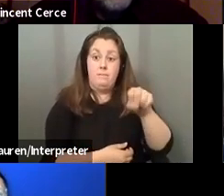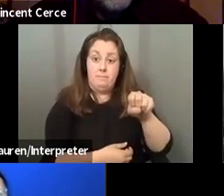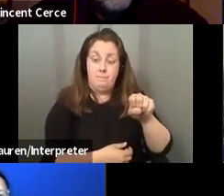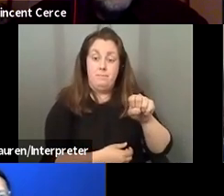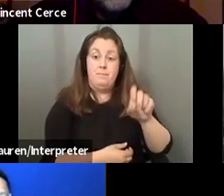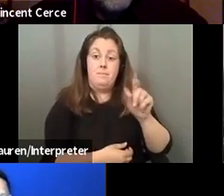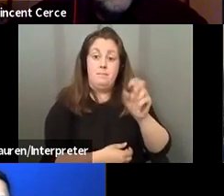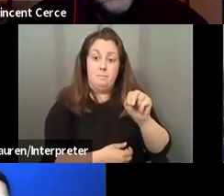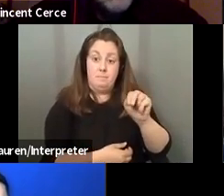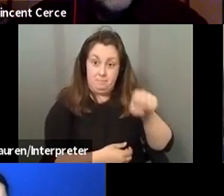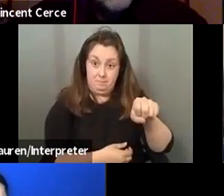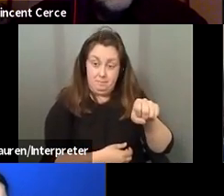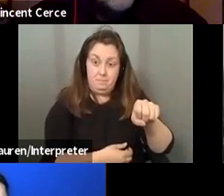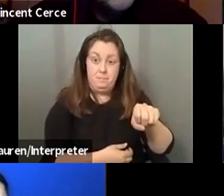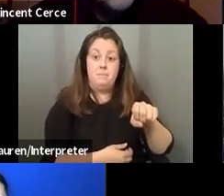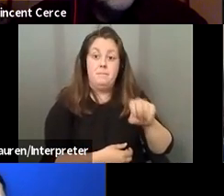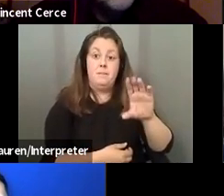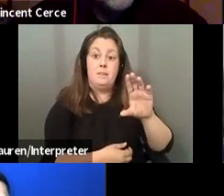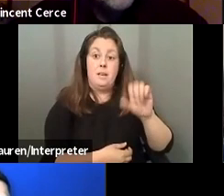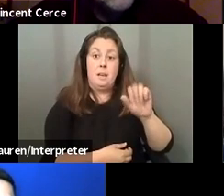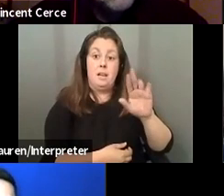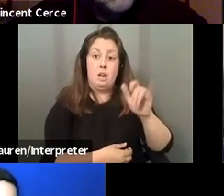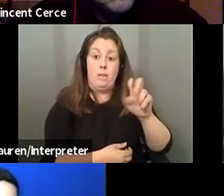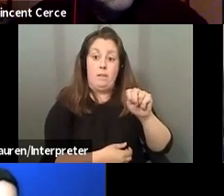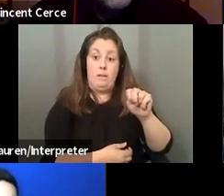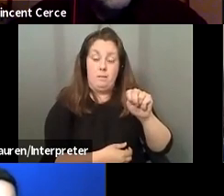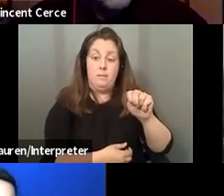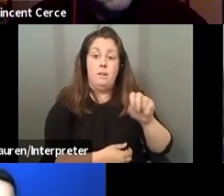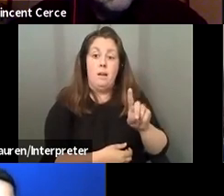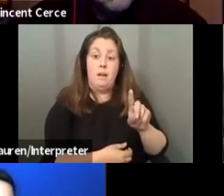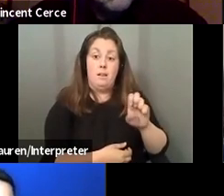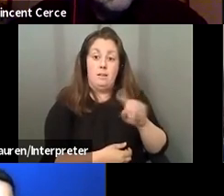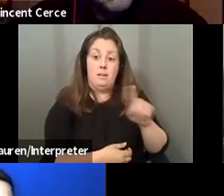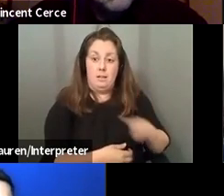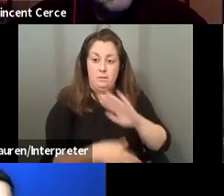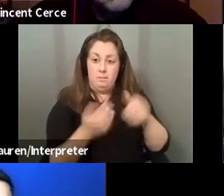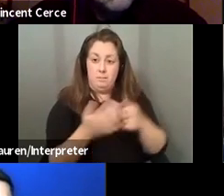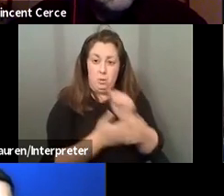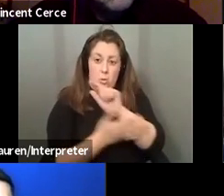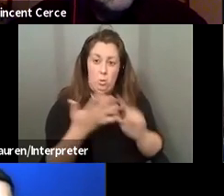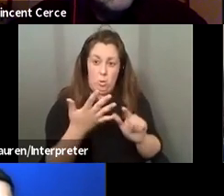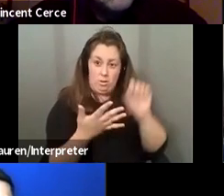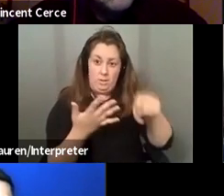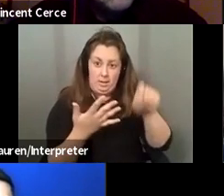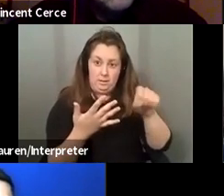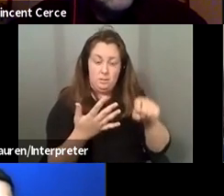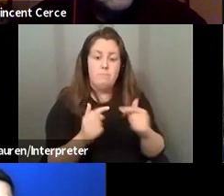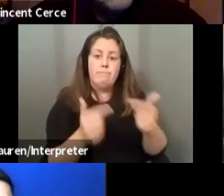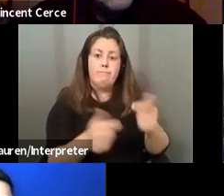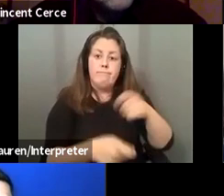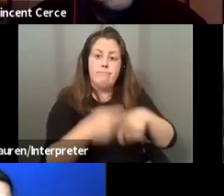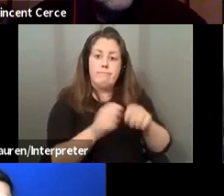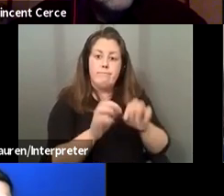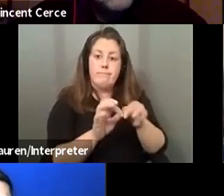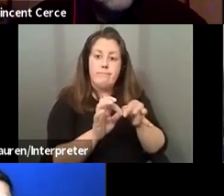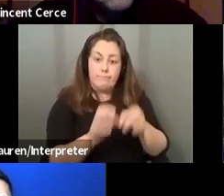Dan Sheedy. Yes. Carolyn Gallagher. Yes. And Dinesh Savas is a yes as well. Mr. Chairman, item number two,